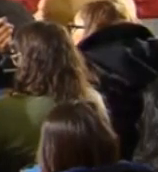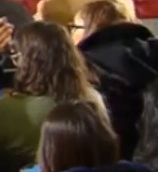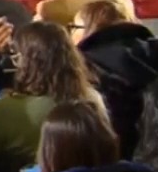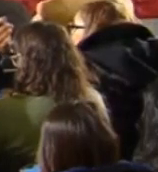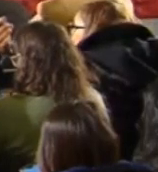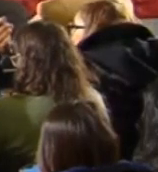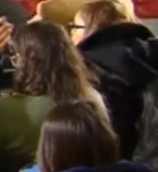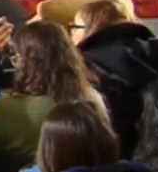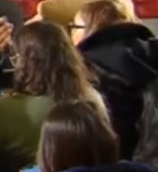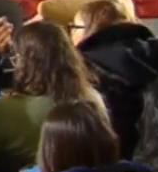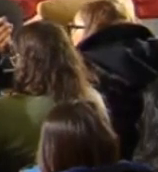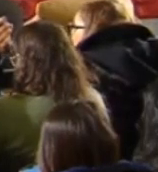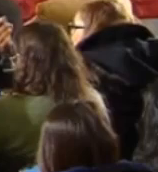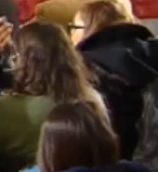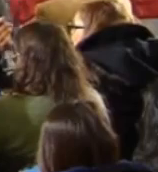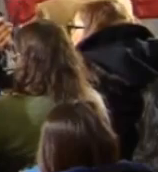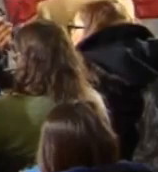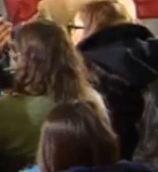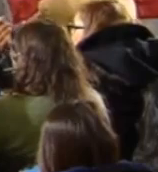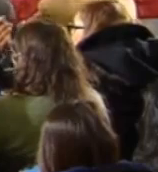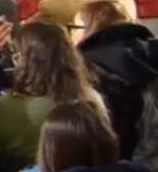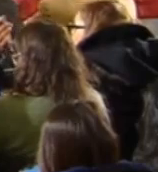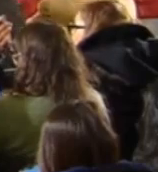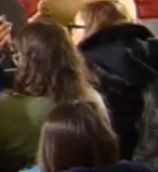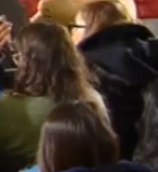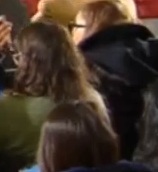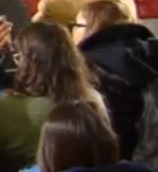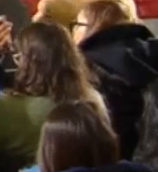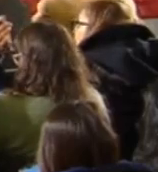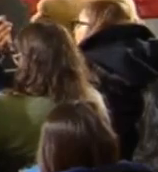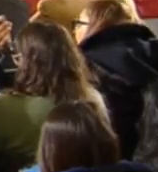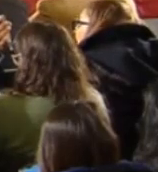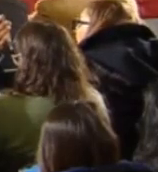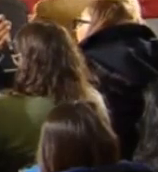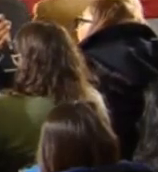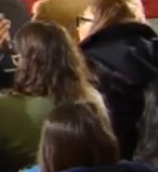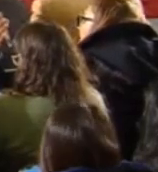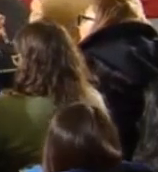So, this isn't too far. Oh, there he comes. Okay.